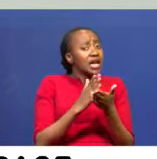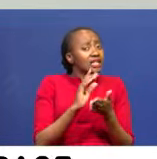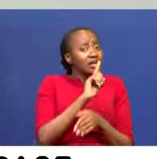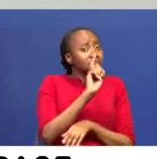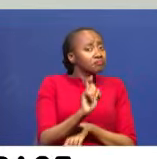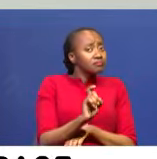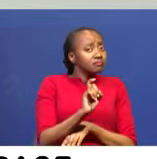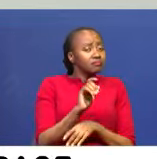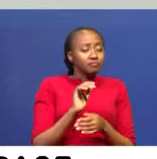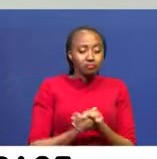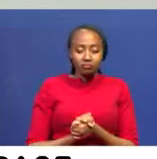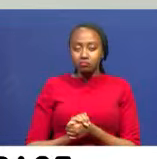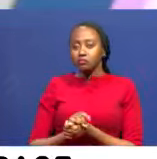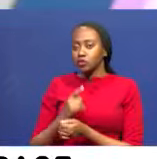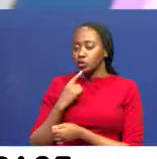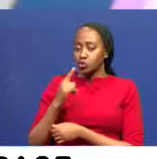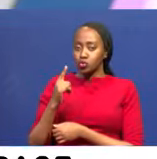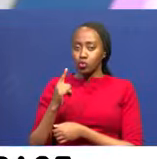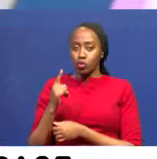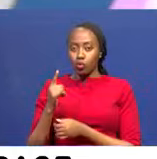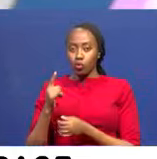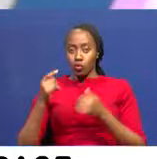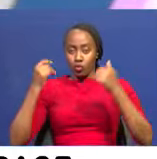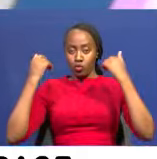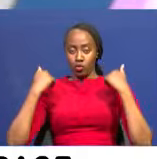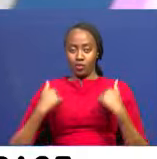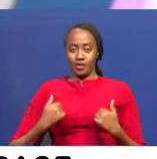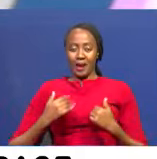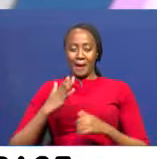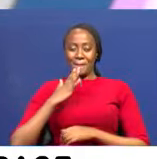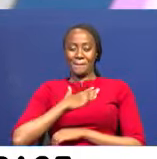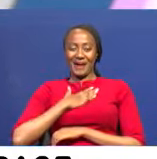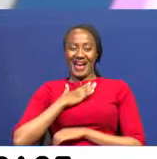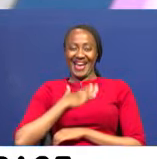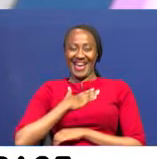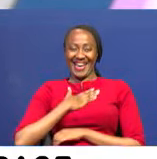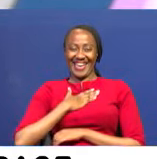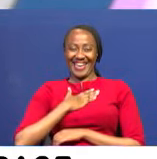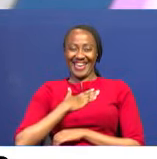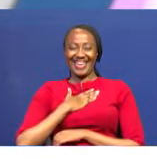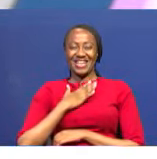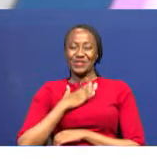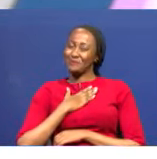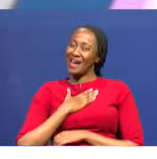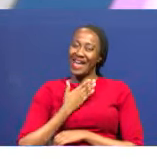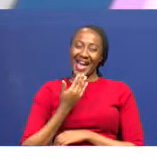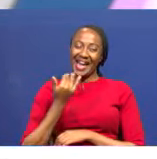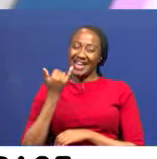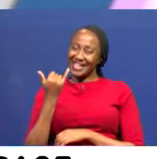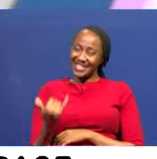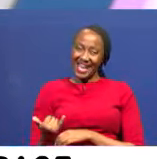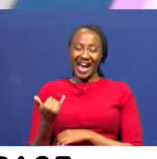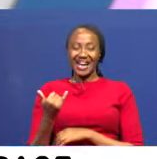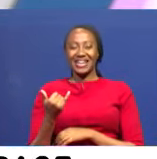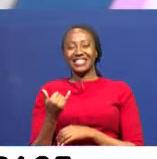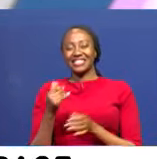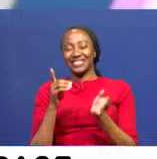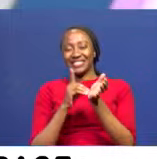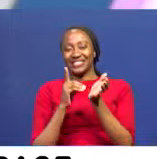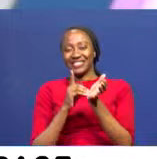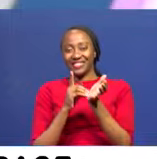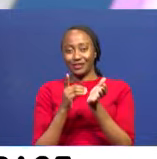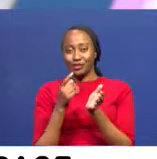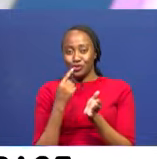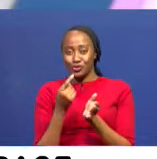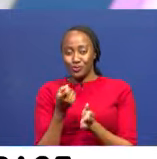So to my, let me call them because they are mine, to my young pharmacists. The